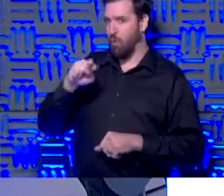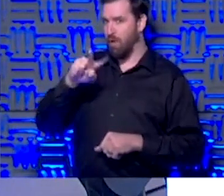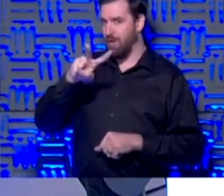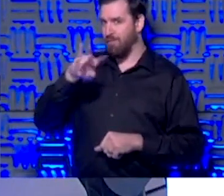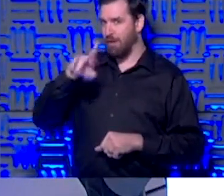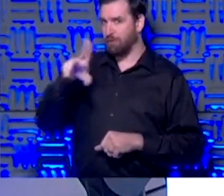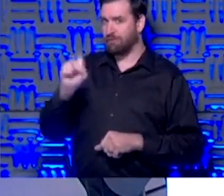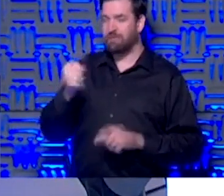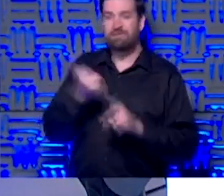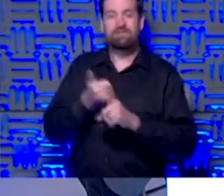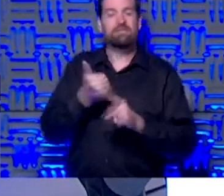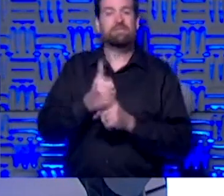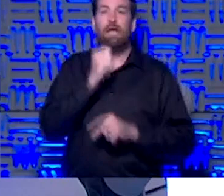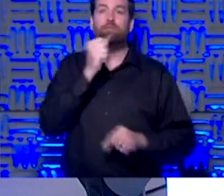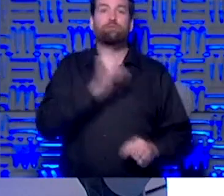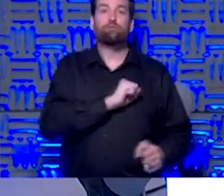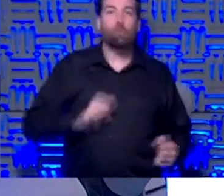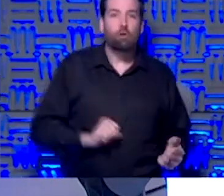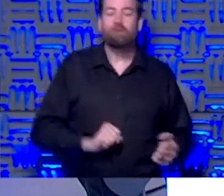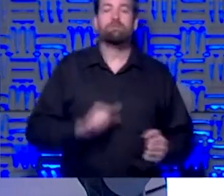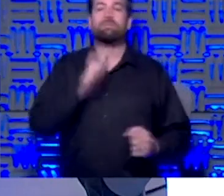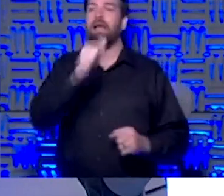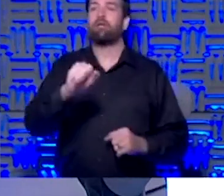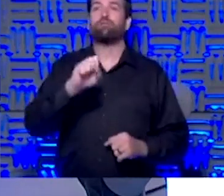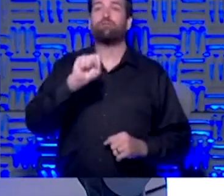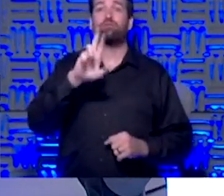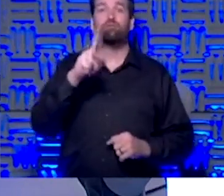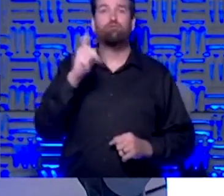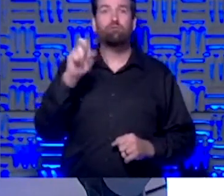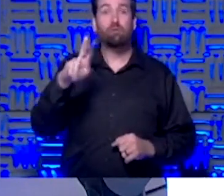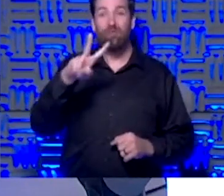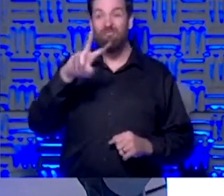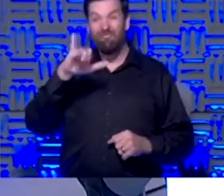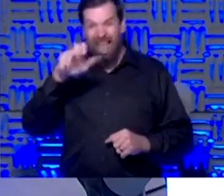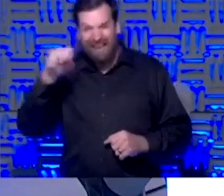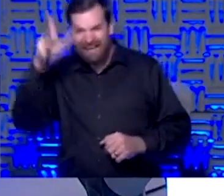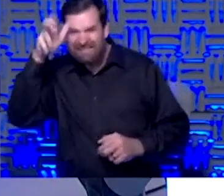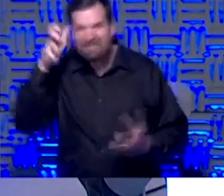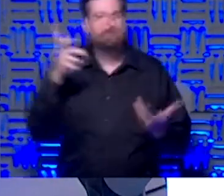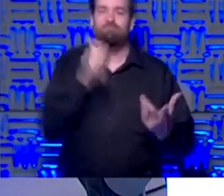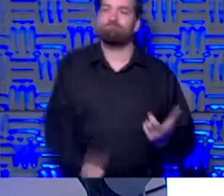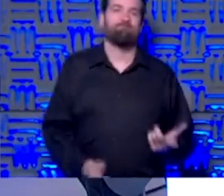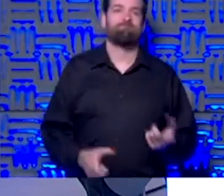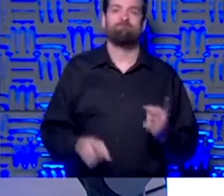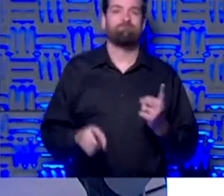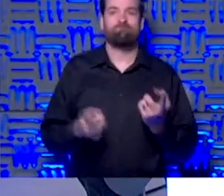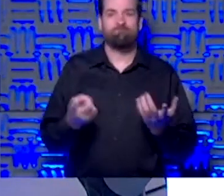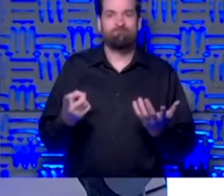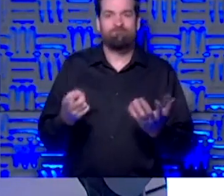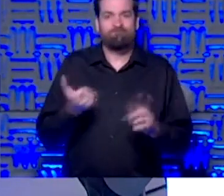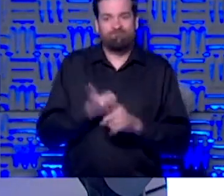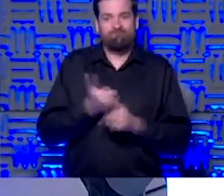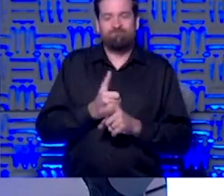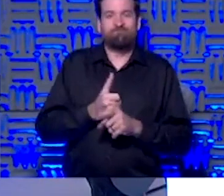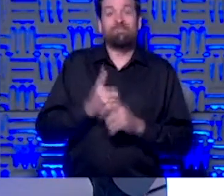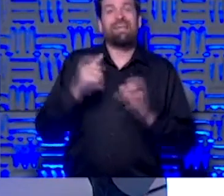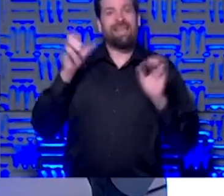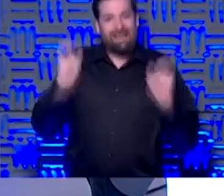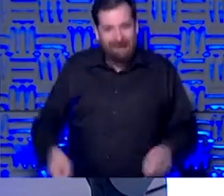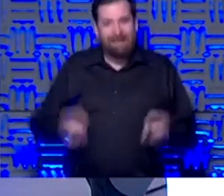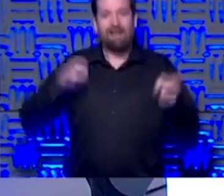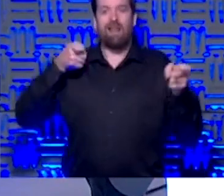not a superhero. It is not a supervillain. Right. It feels like a supervillain, but it can't jump tall buildings, and it can be